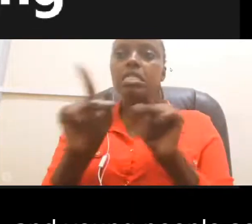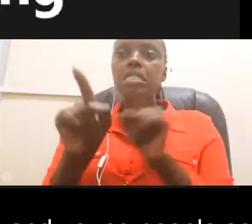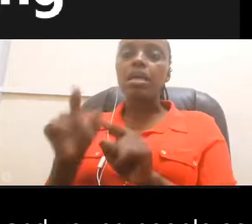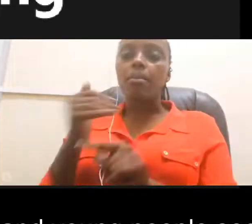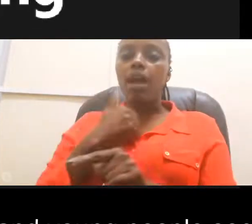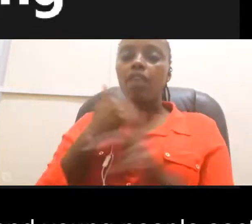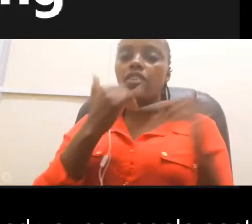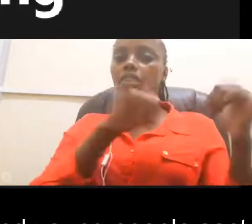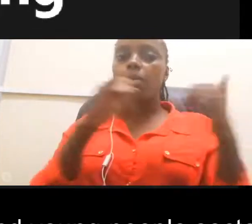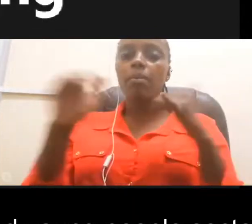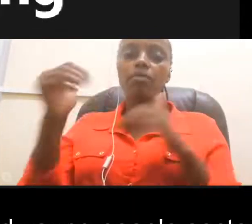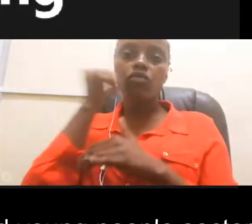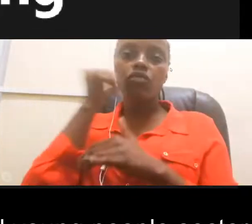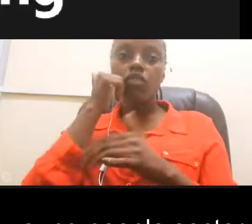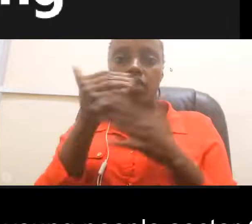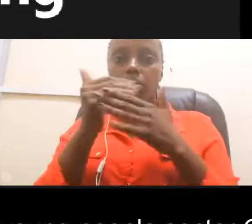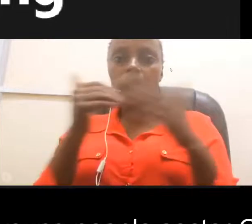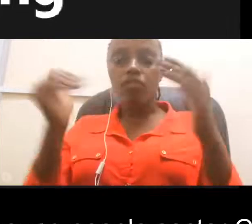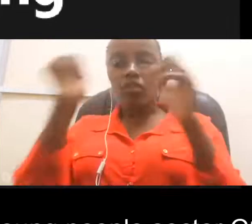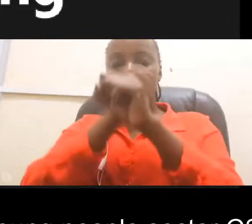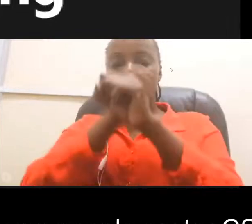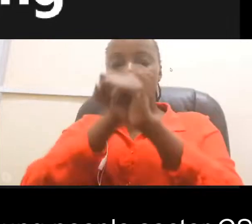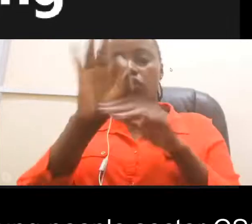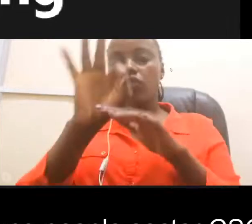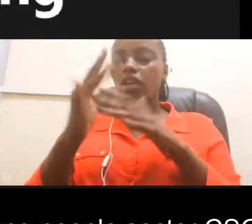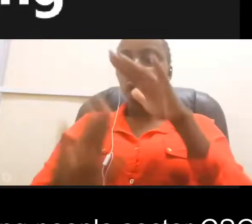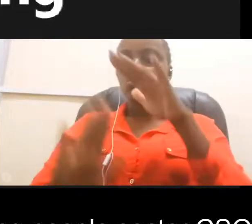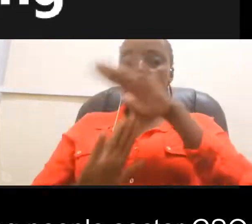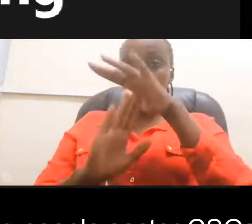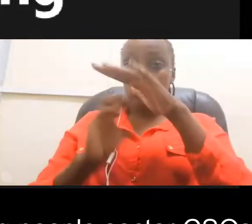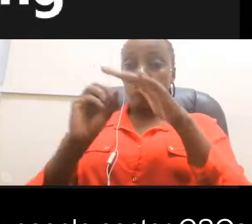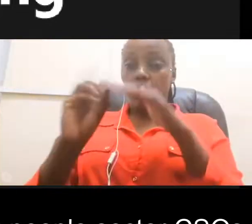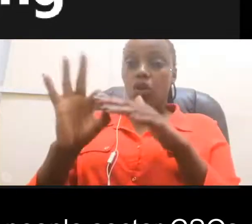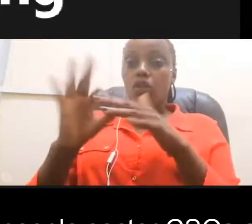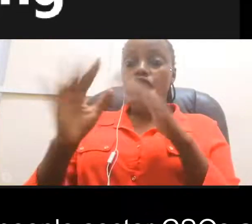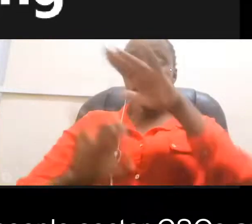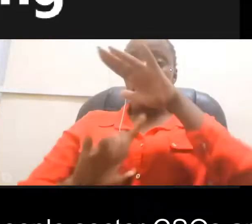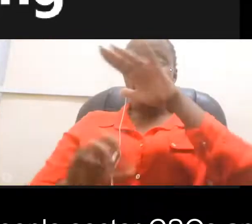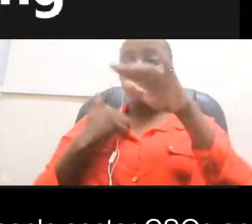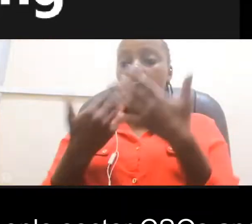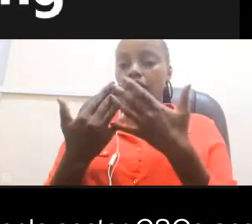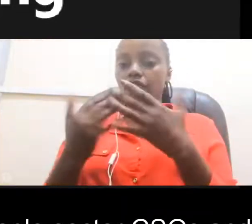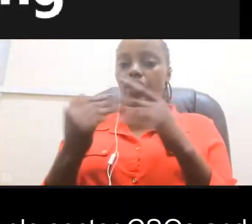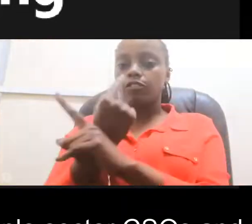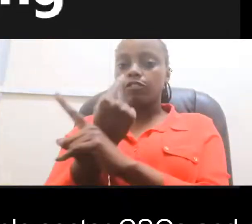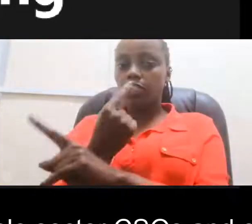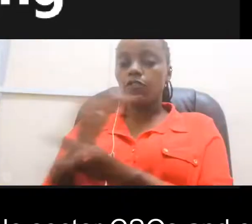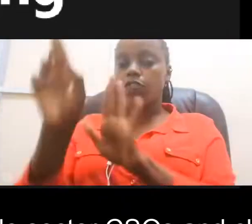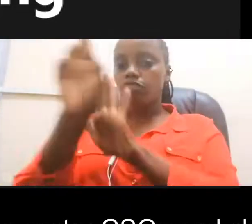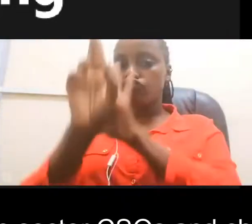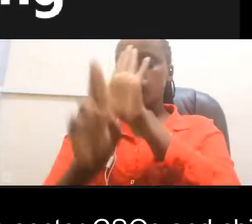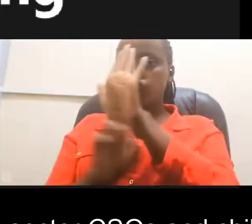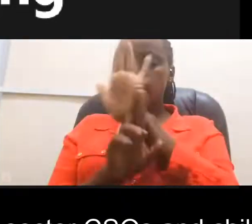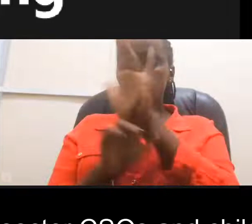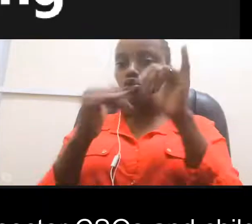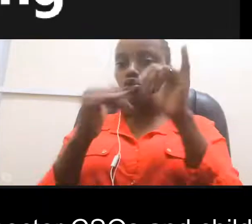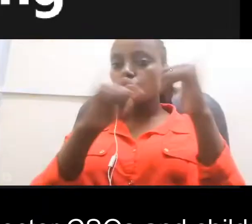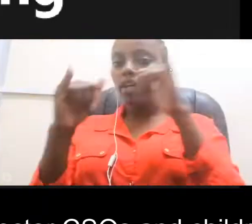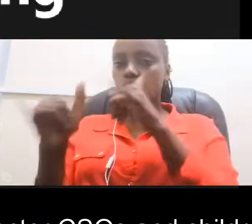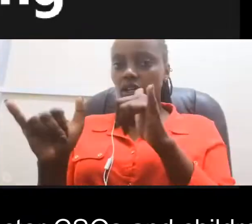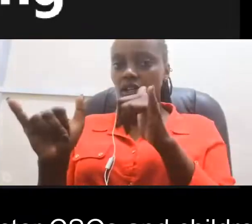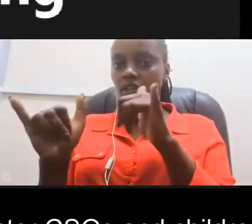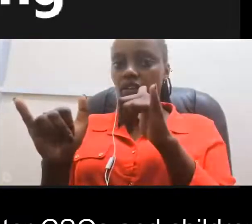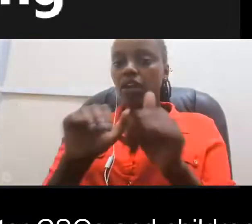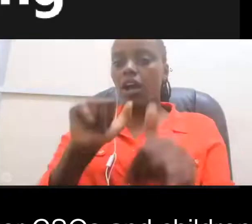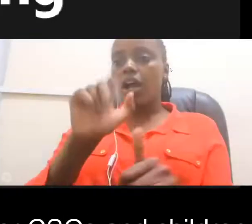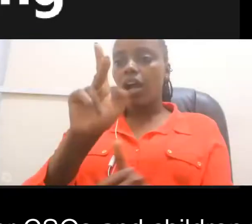of the Presidency of the Supreme Council of Ministers for Emergencies to adopt precautionary measures to protect the children of Al-Kalawi from the